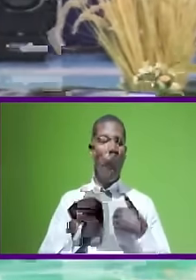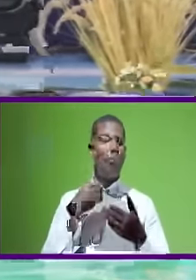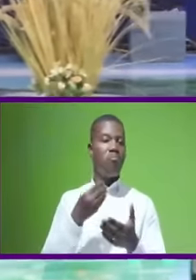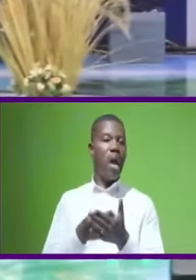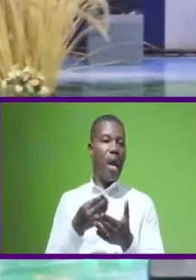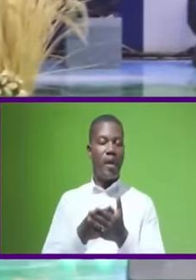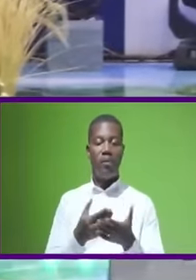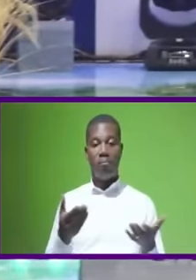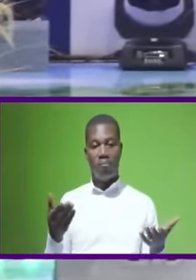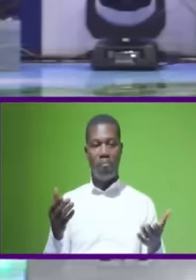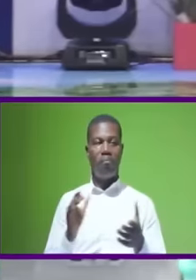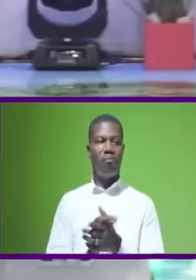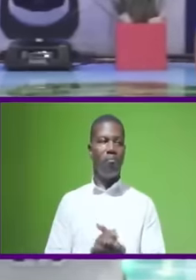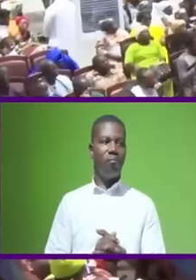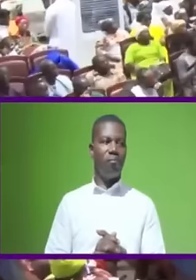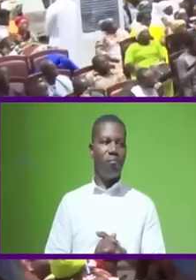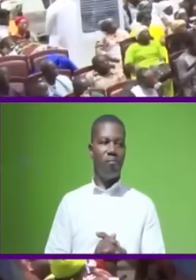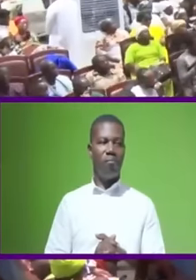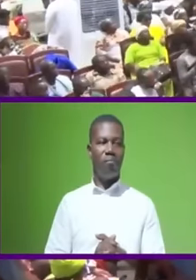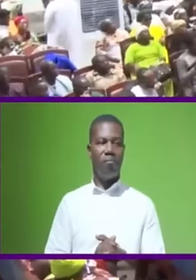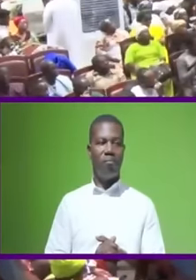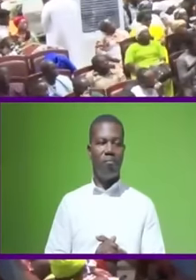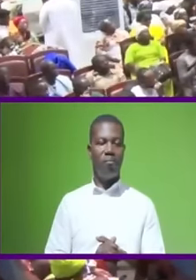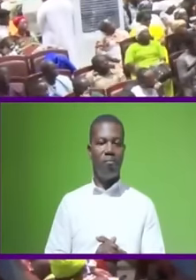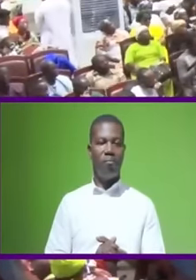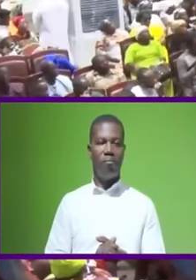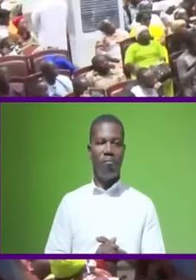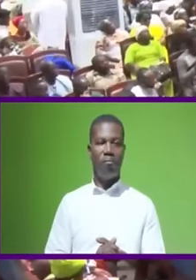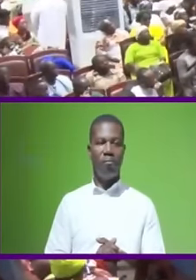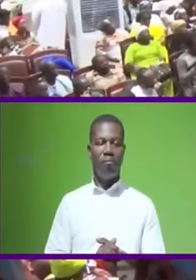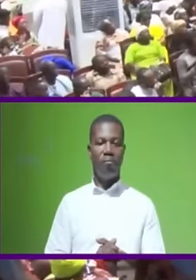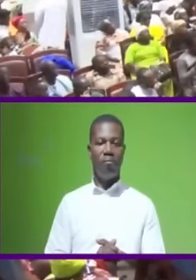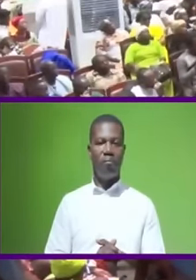Those who are poor, those who are needy and lack.